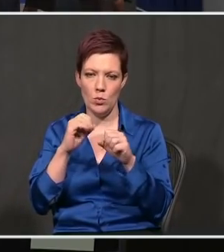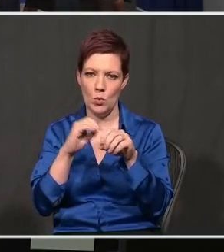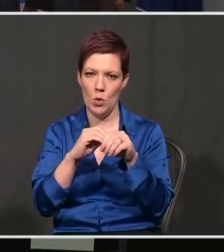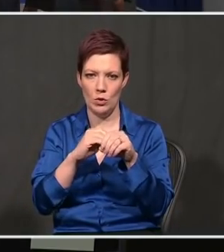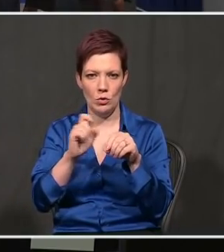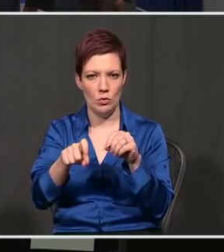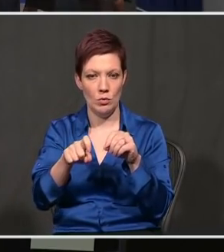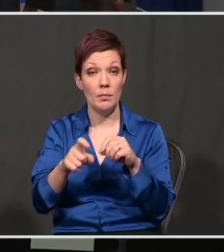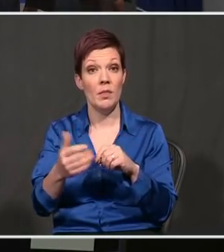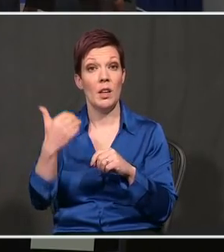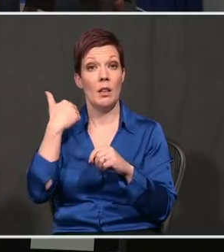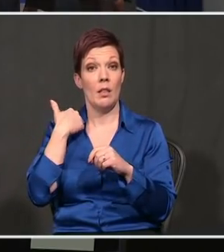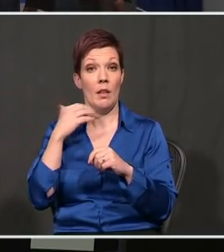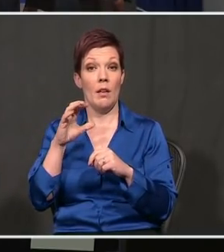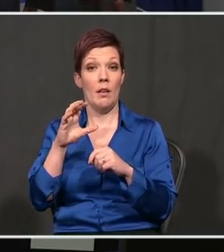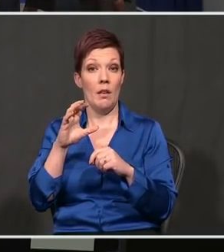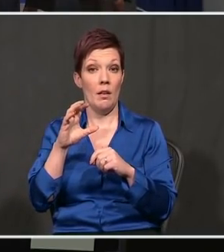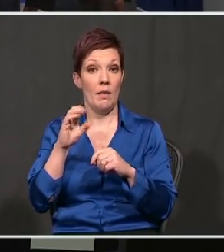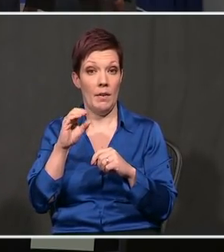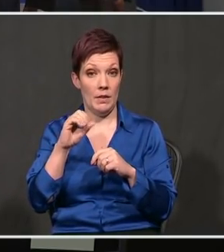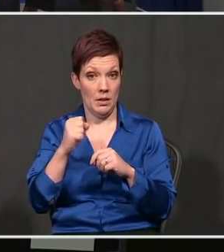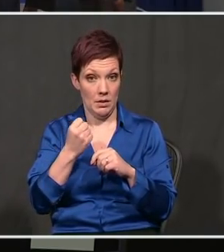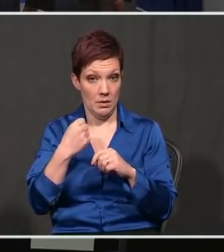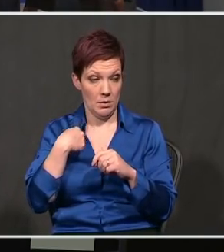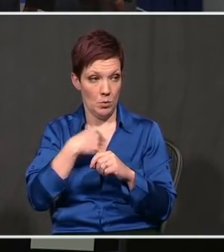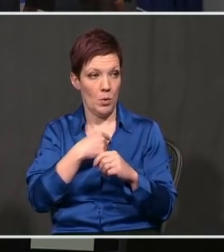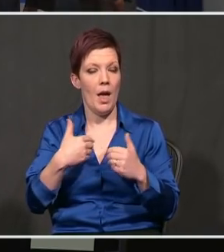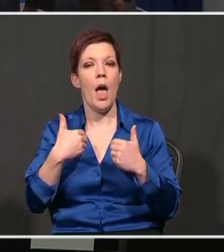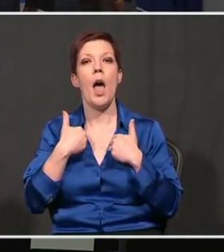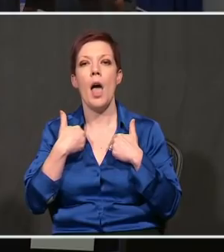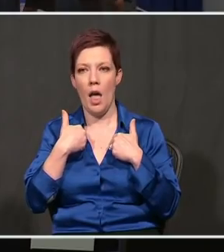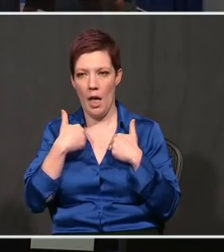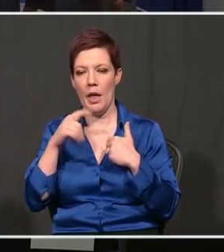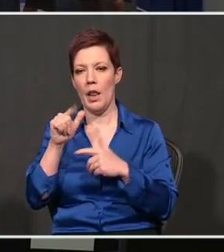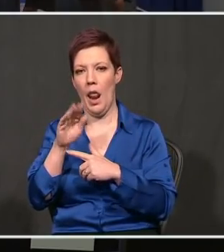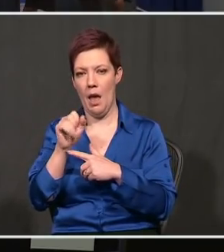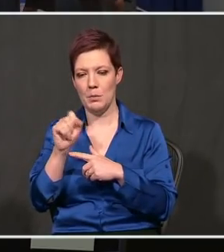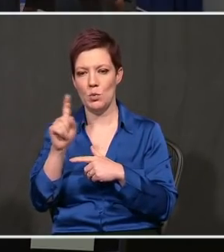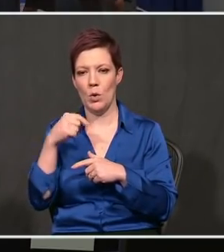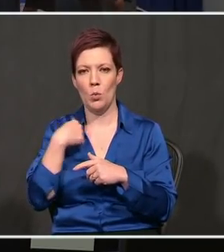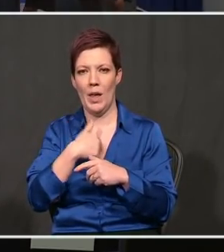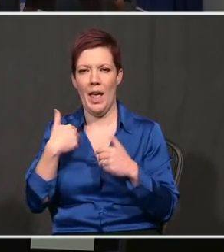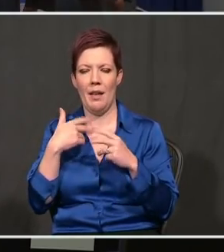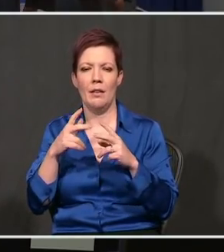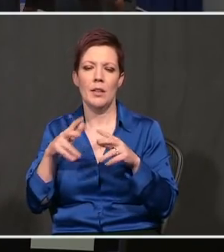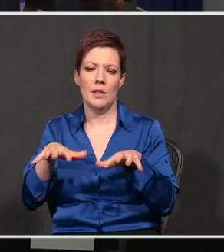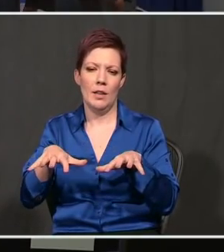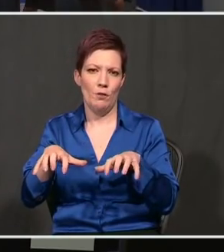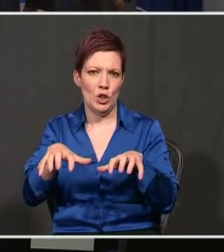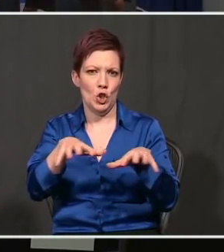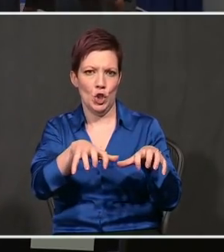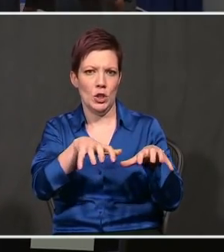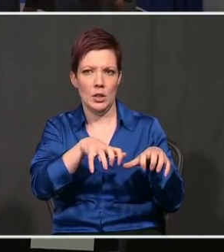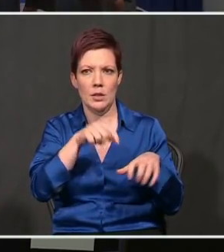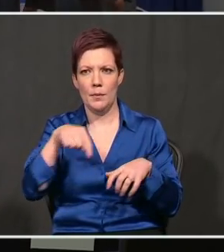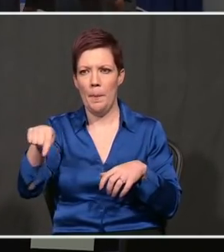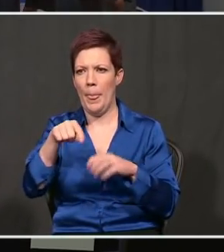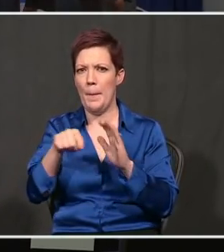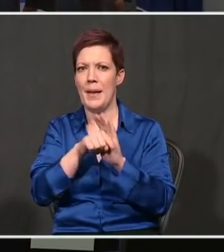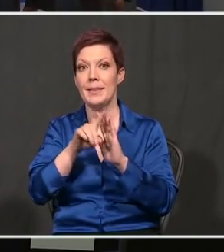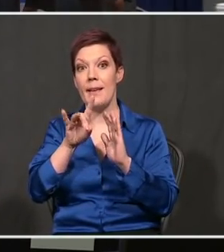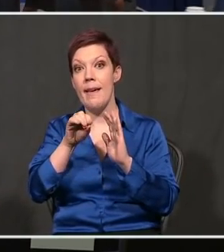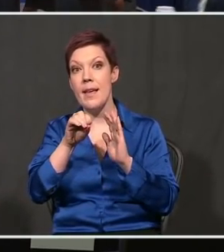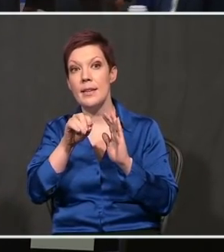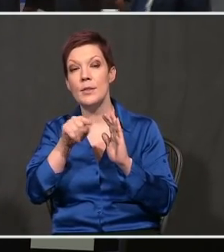actually started in the process of supplying laboratories with ultra-low temperature freezers, minus 80, minus